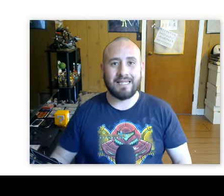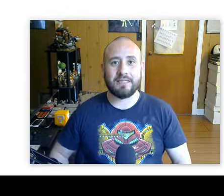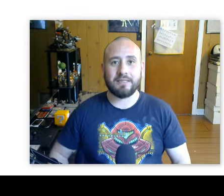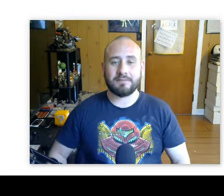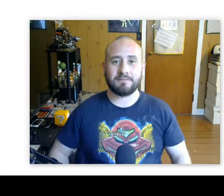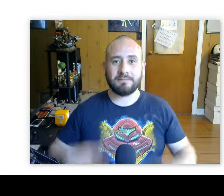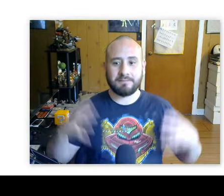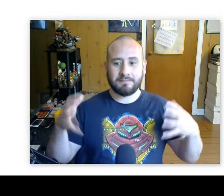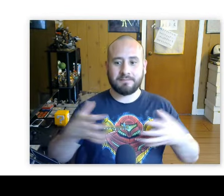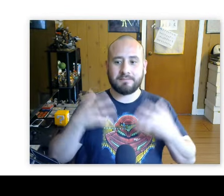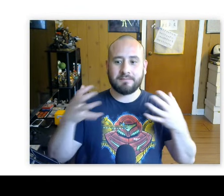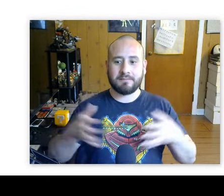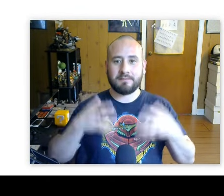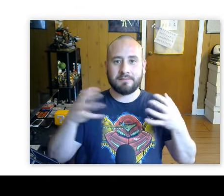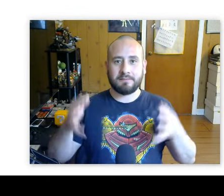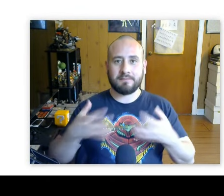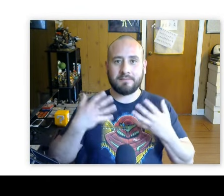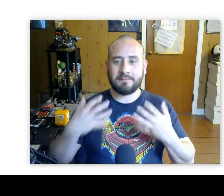salad,